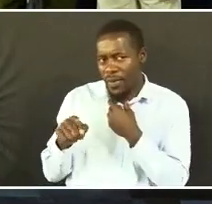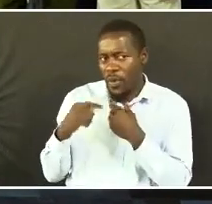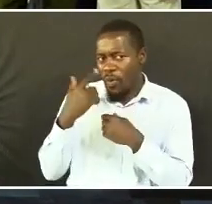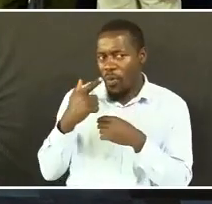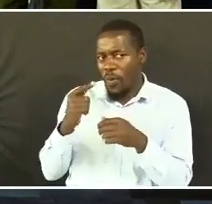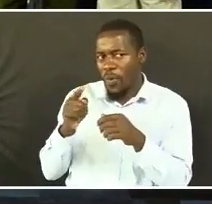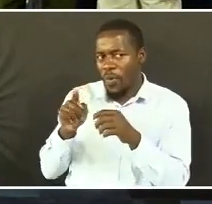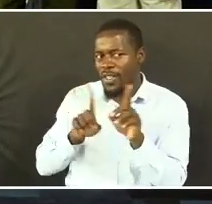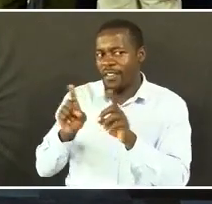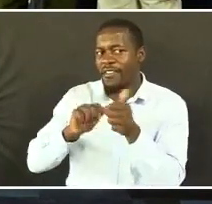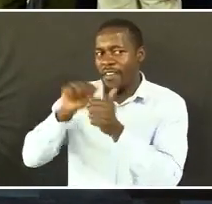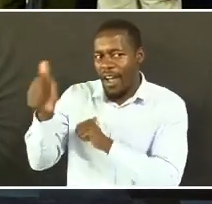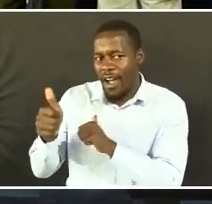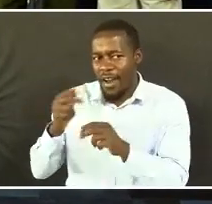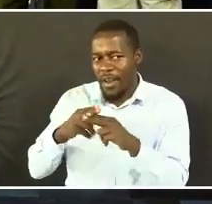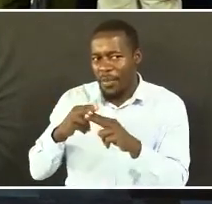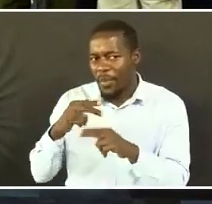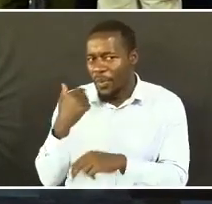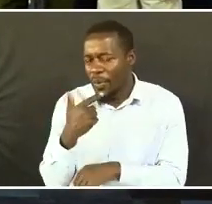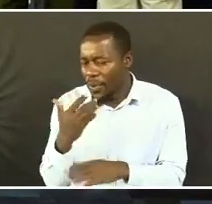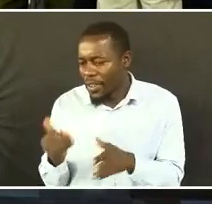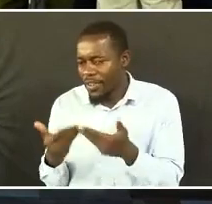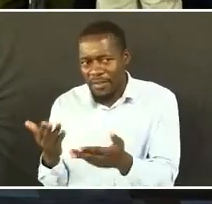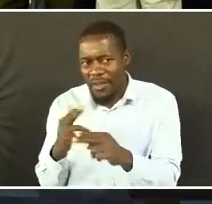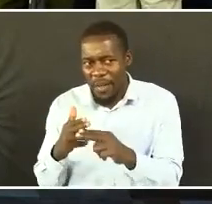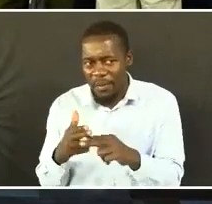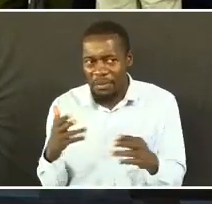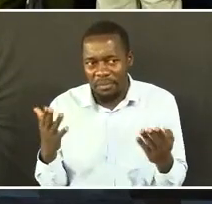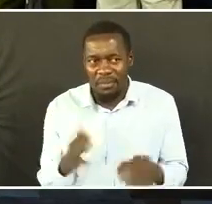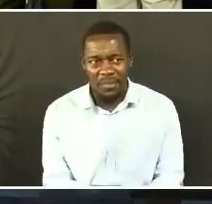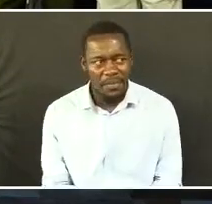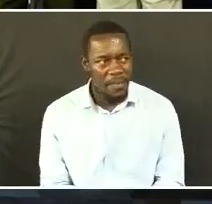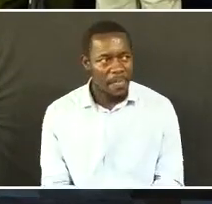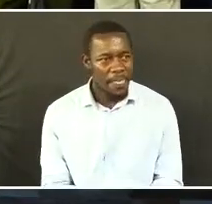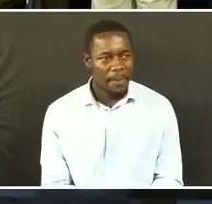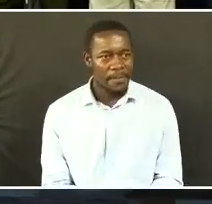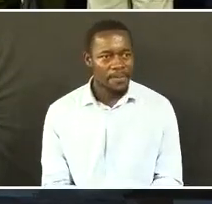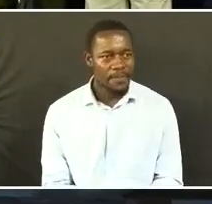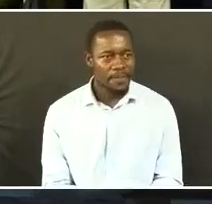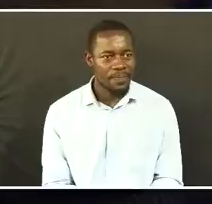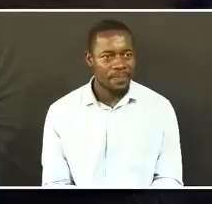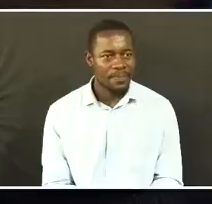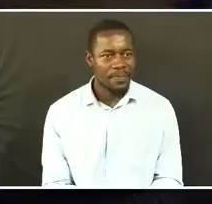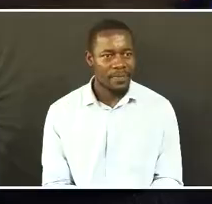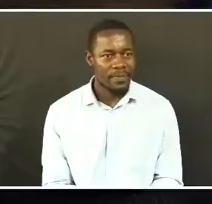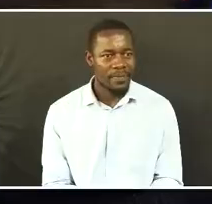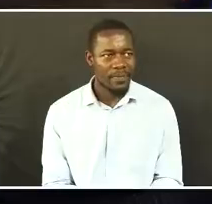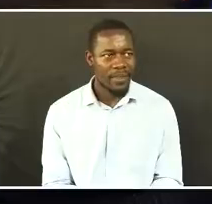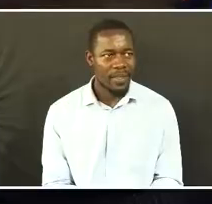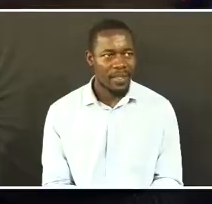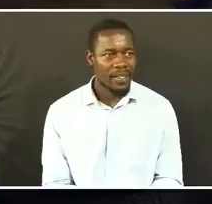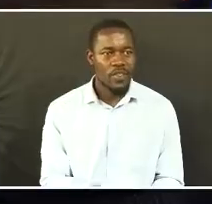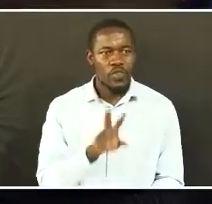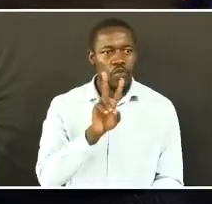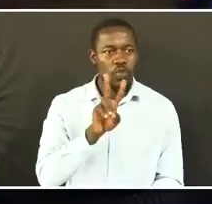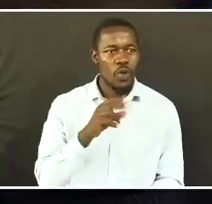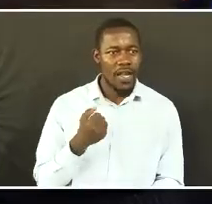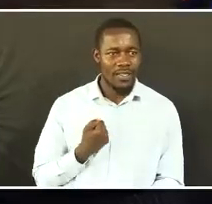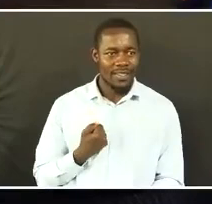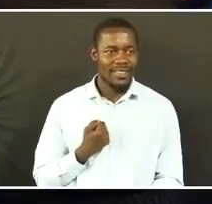And why didn't we get ladies? You know, now these are constitutional crises. You are setting me up. Can we get two ladies,